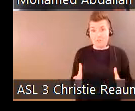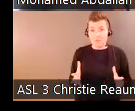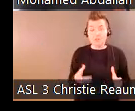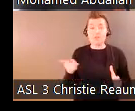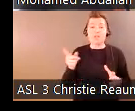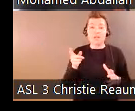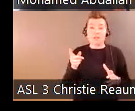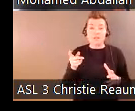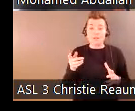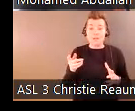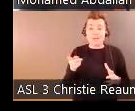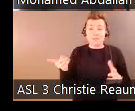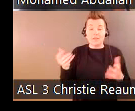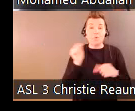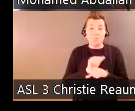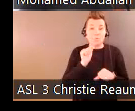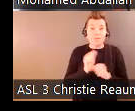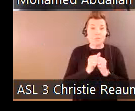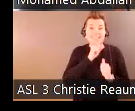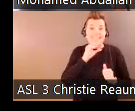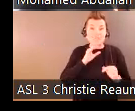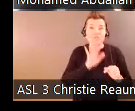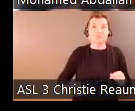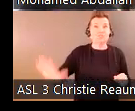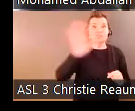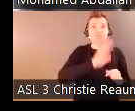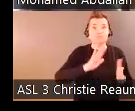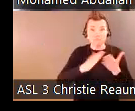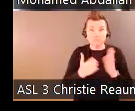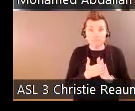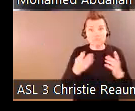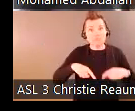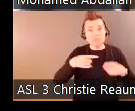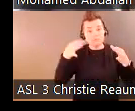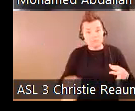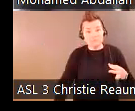seniors around the city in multiple shelters. So we thought about bringing